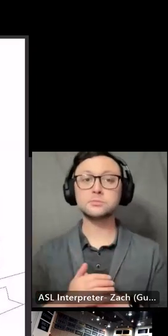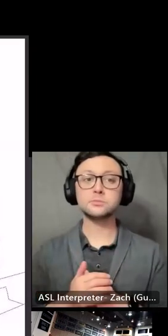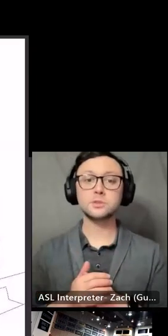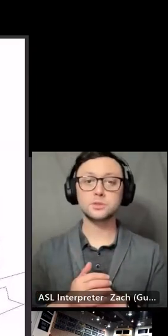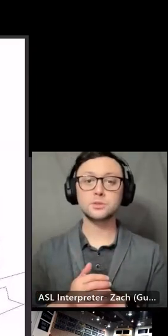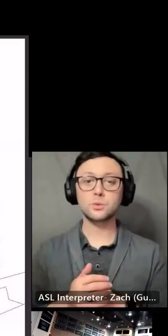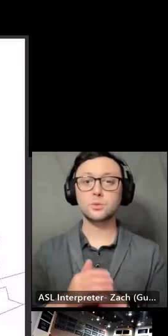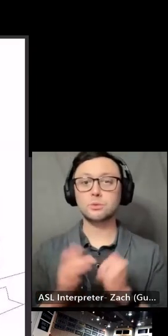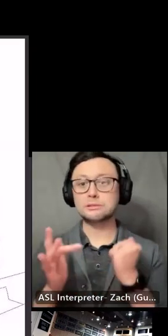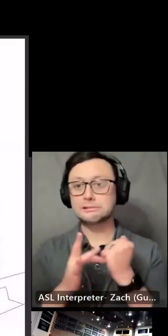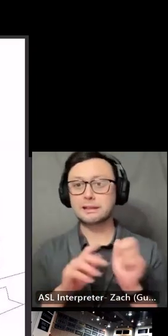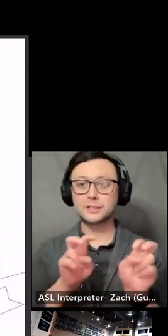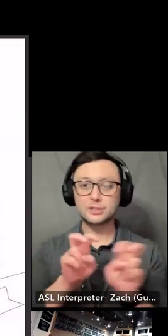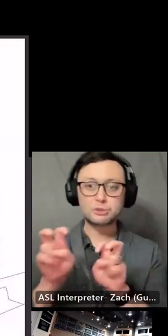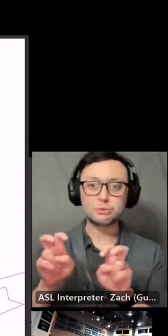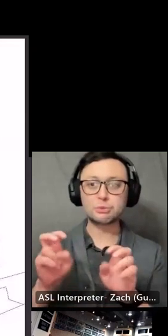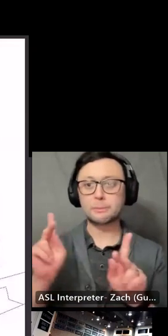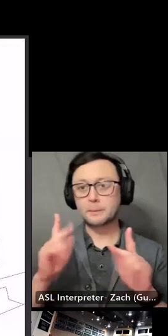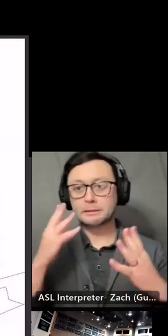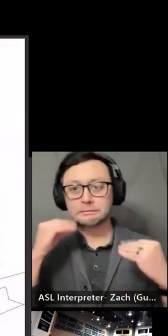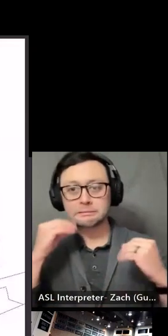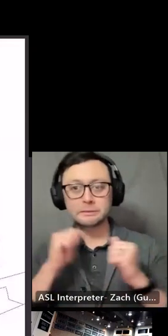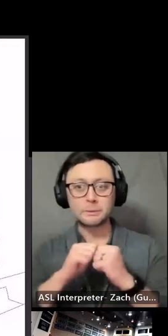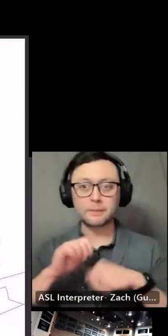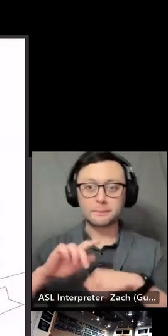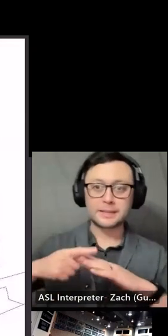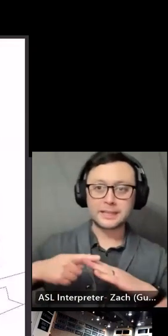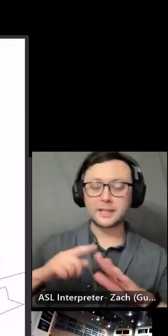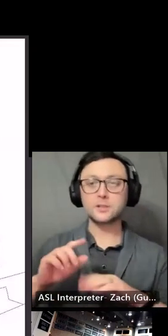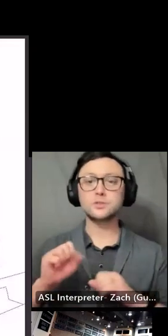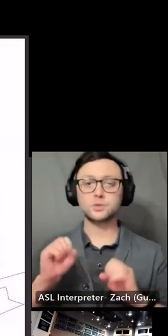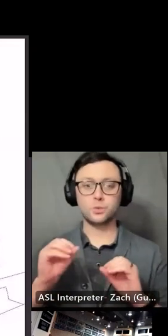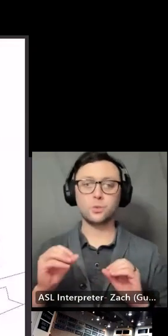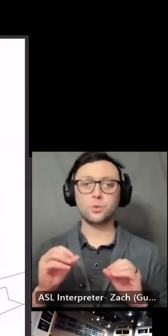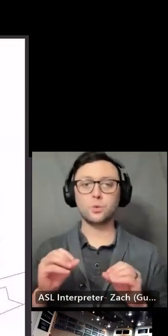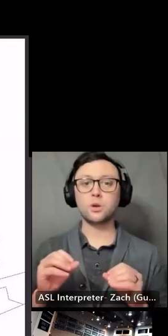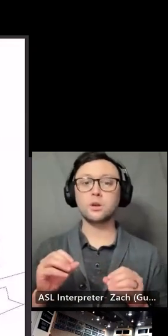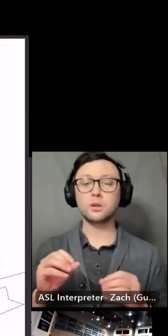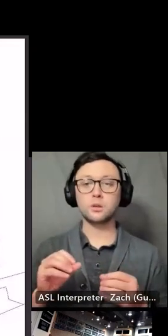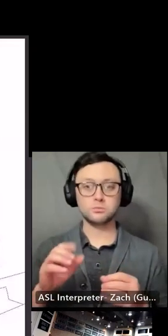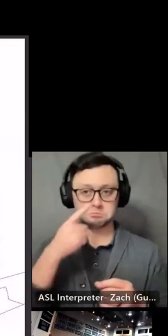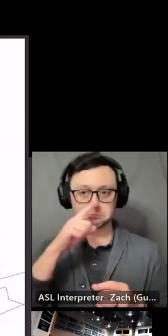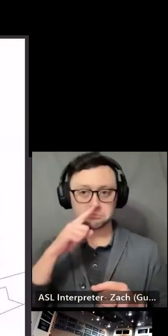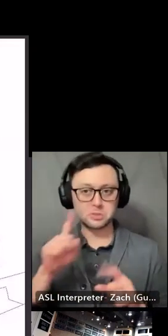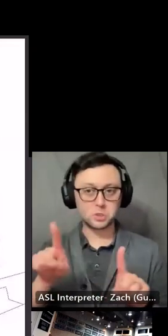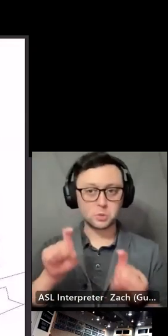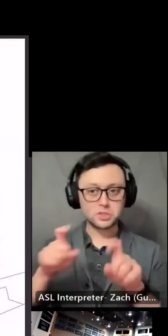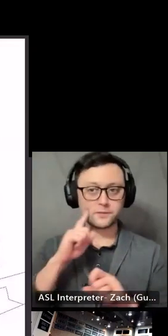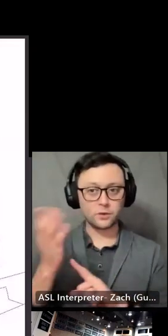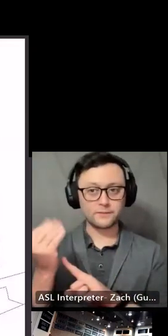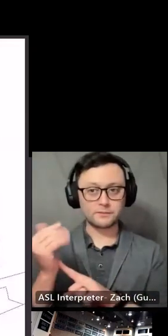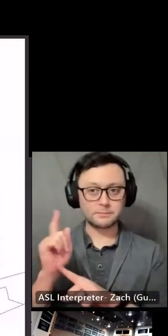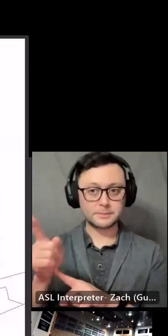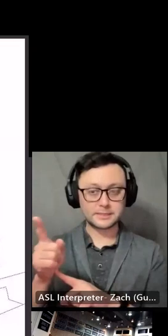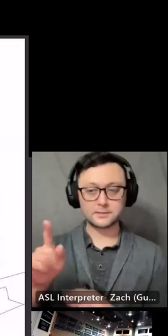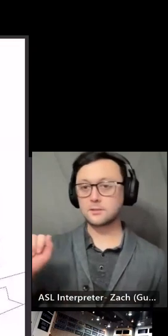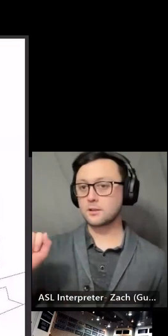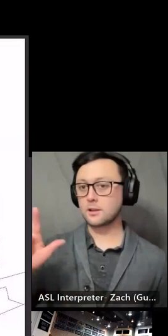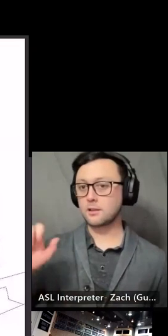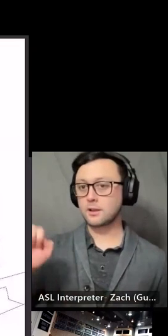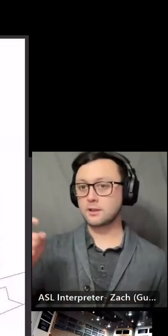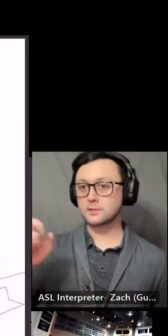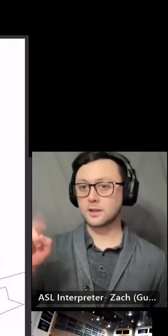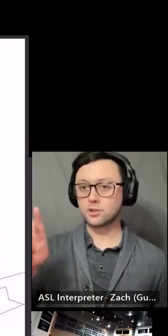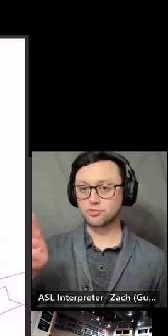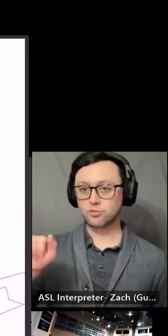tech issues everybody sort of experienced there at the beginning of the meeting. So I think we're happy to take questions for another 15 minutes. I'm going to put Alexandra's contact information back